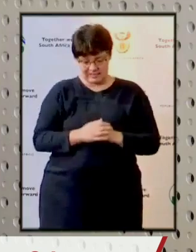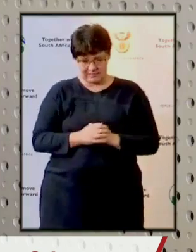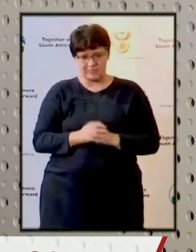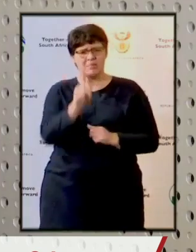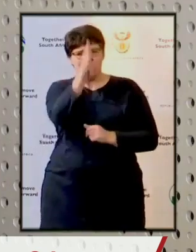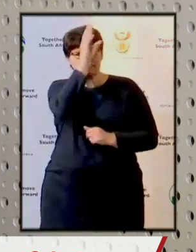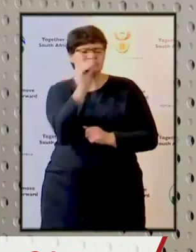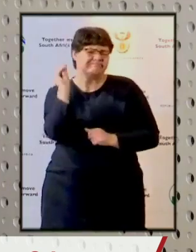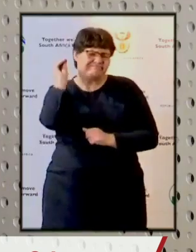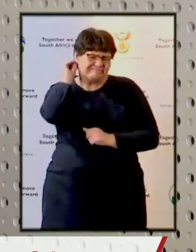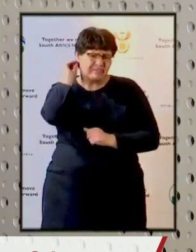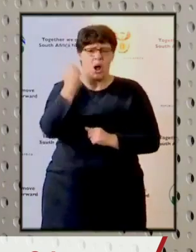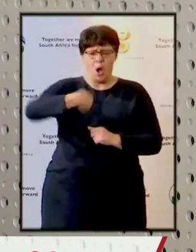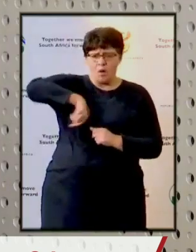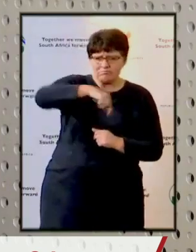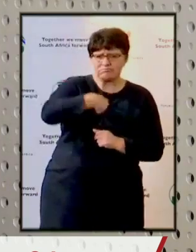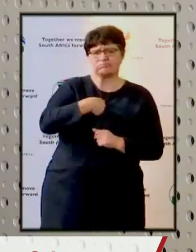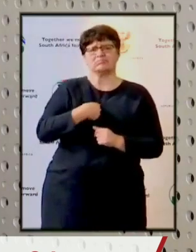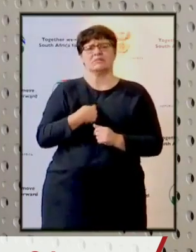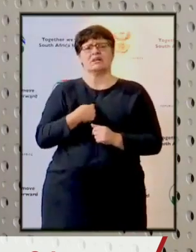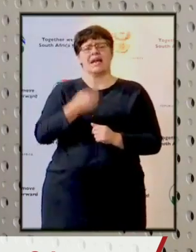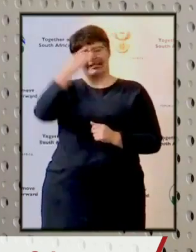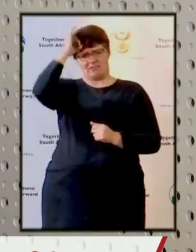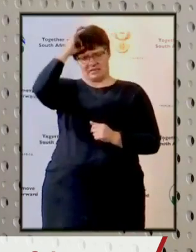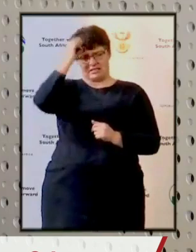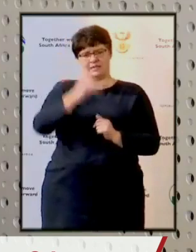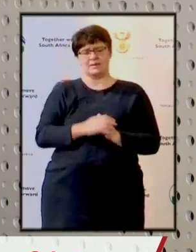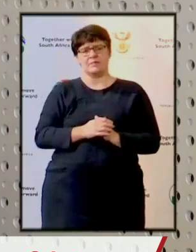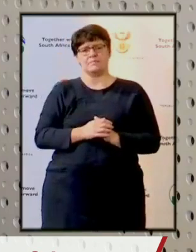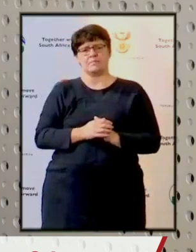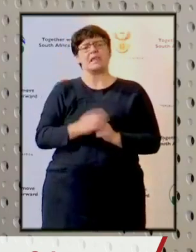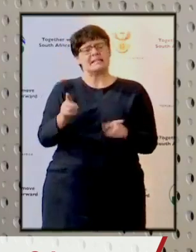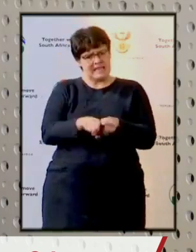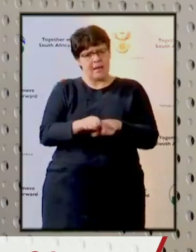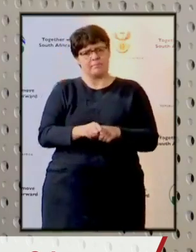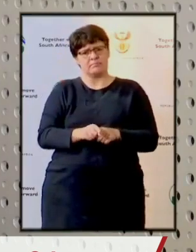ourselves as government, and it's something that we communicate, is that the normal